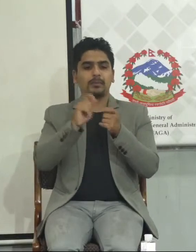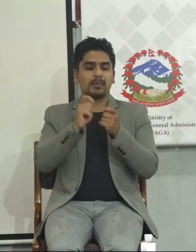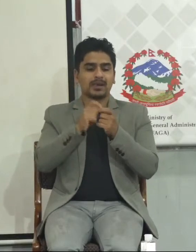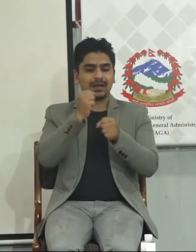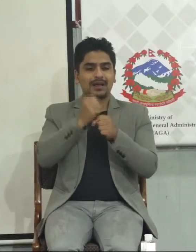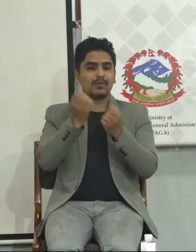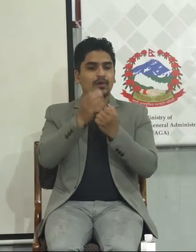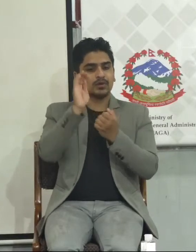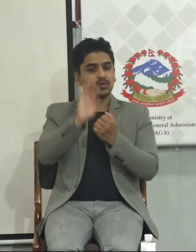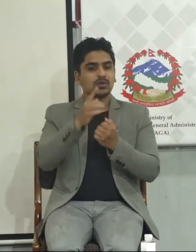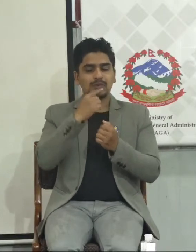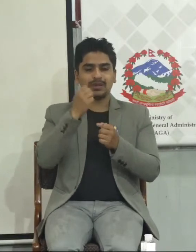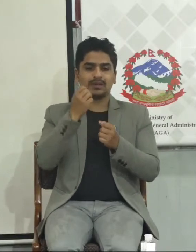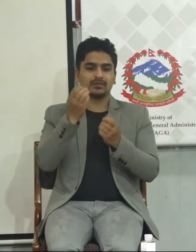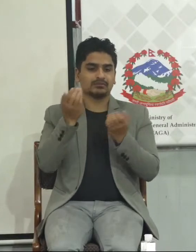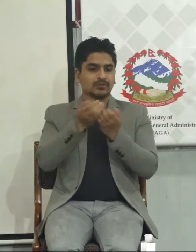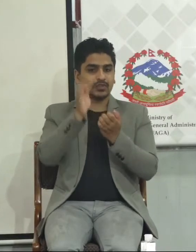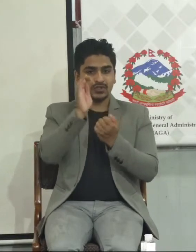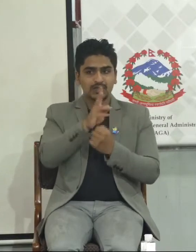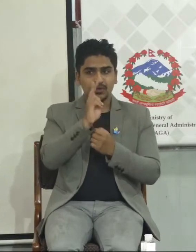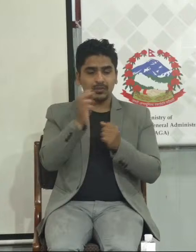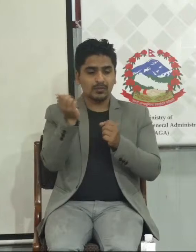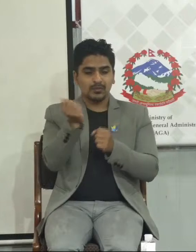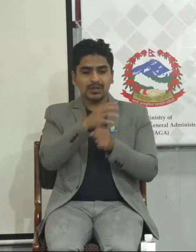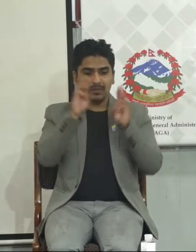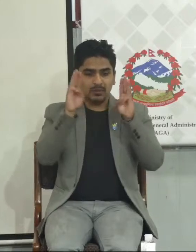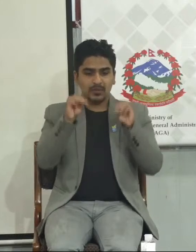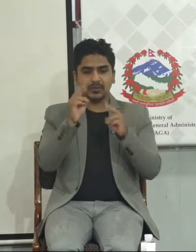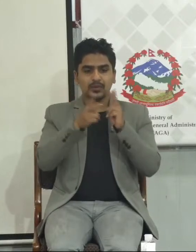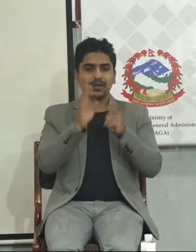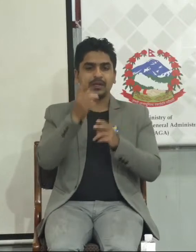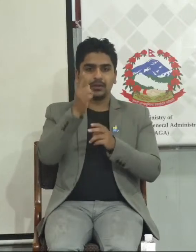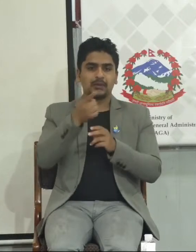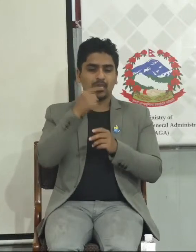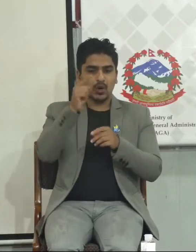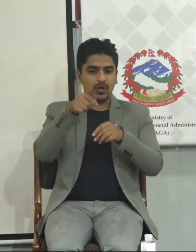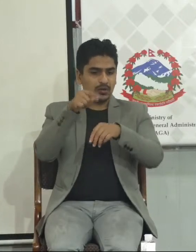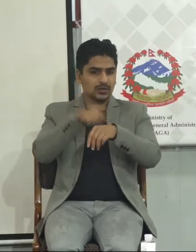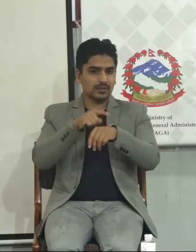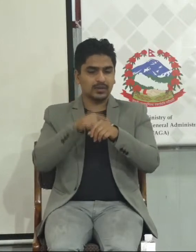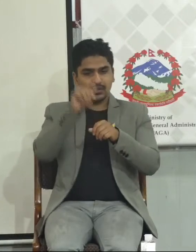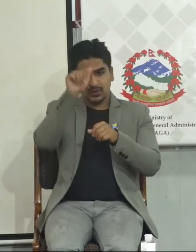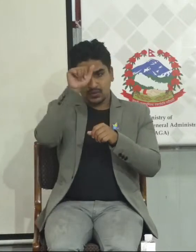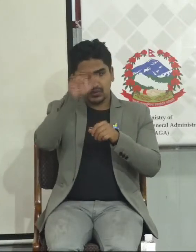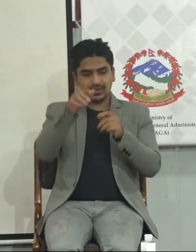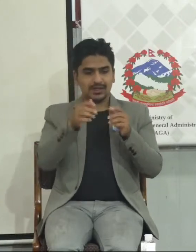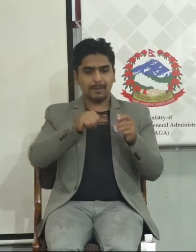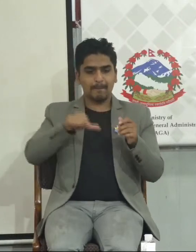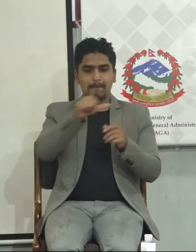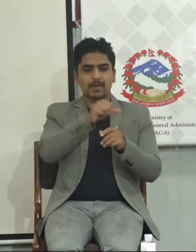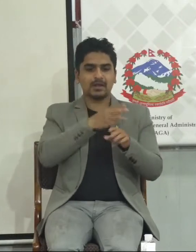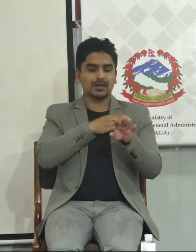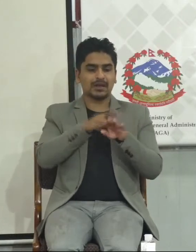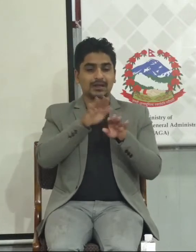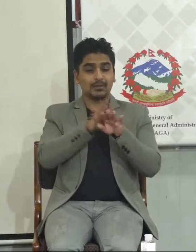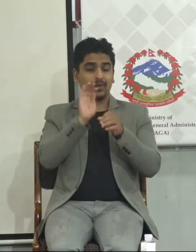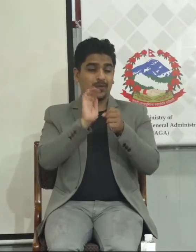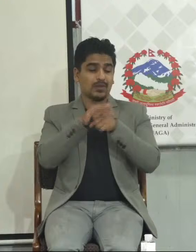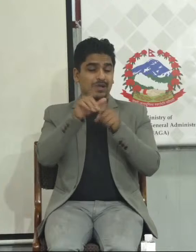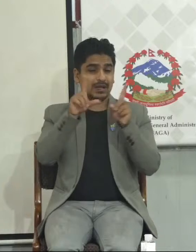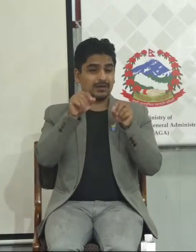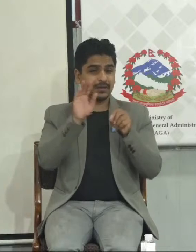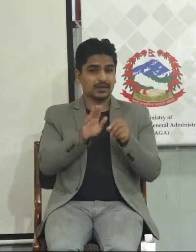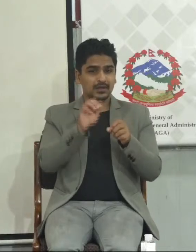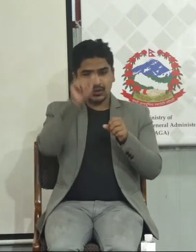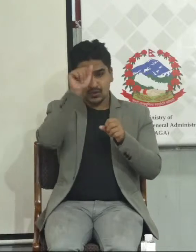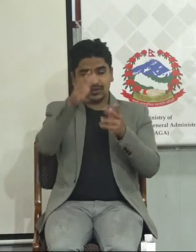importantly, now the people are needing the authentic information, but they are lacking information. So now the local agencies are the full